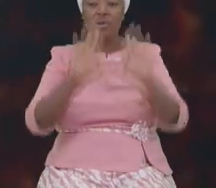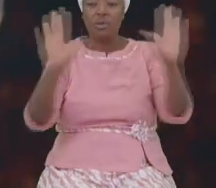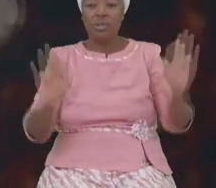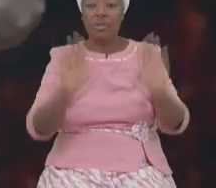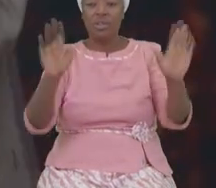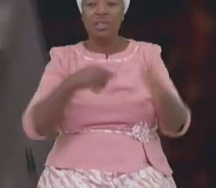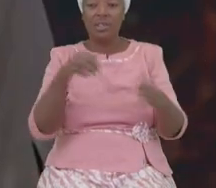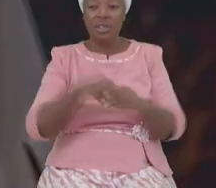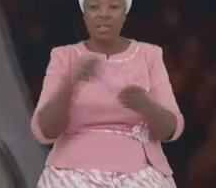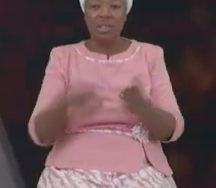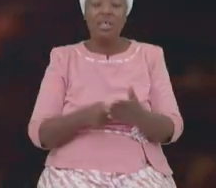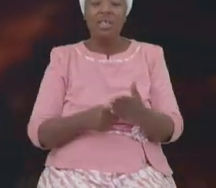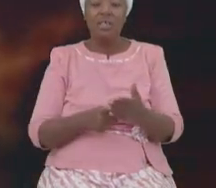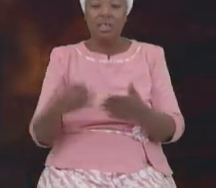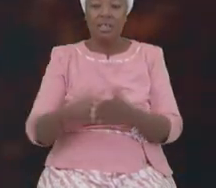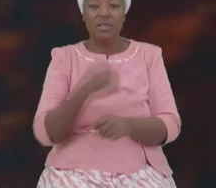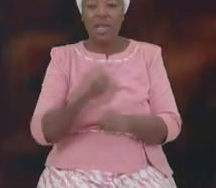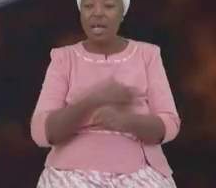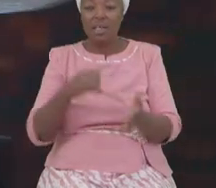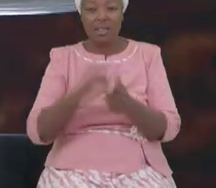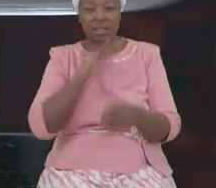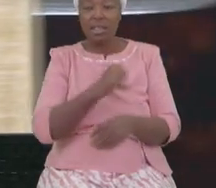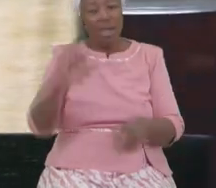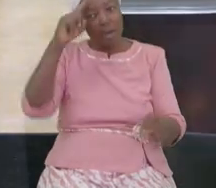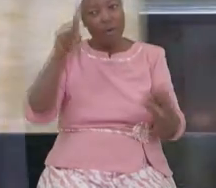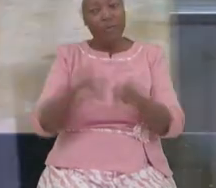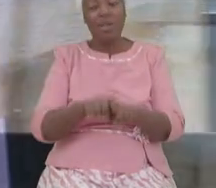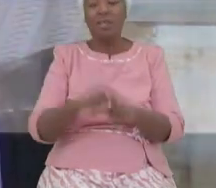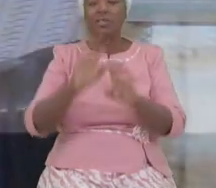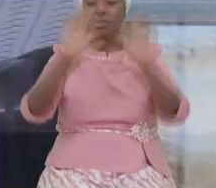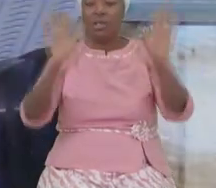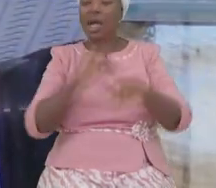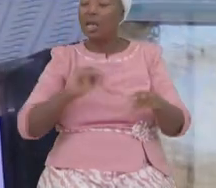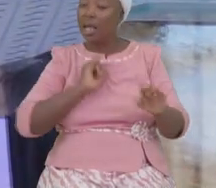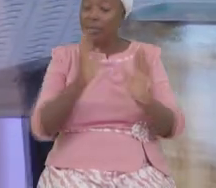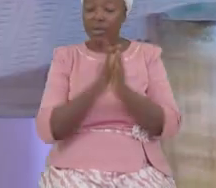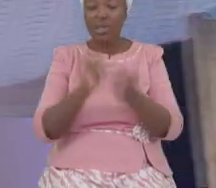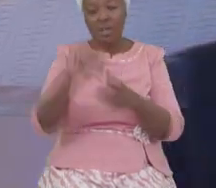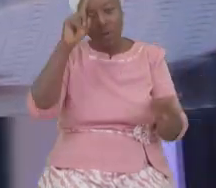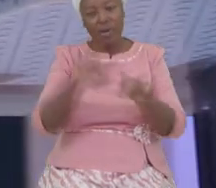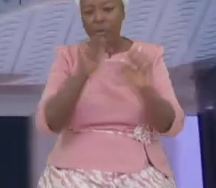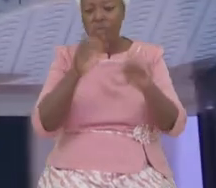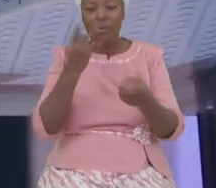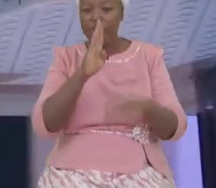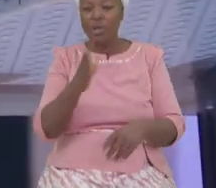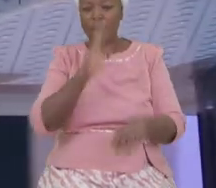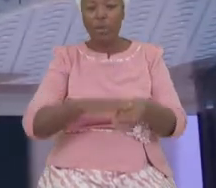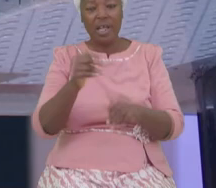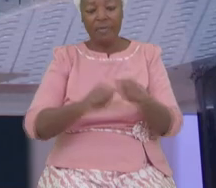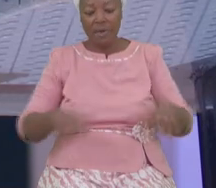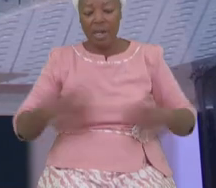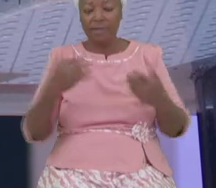year, and it is a covenant Sunday, and I pray that covenant blessings will be upon every life even today